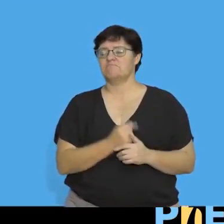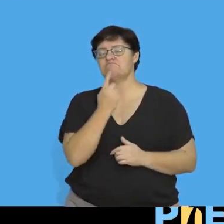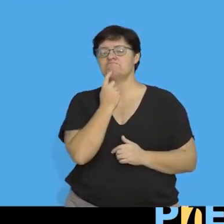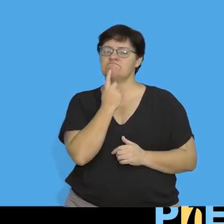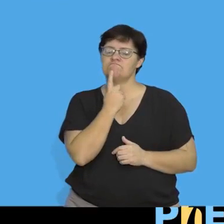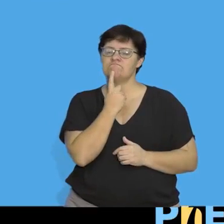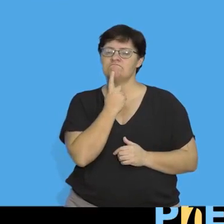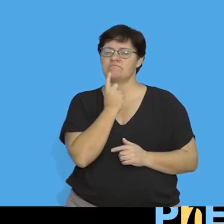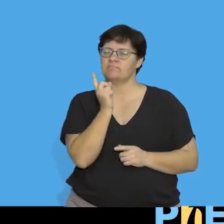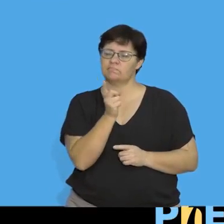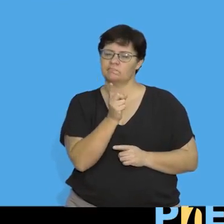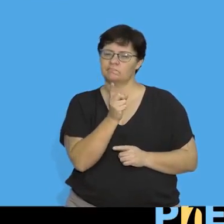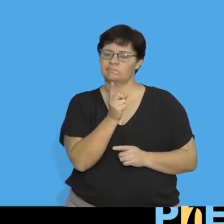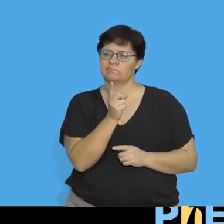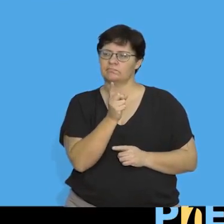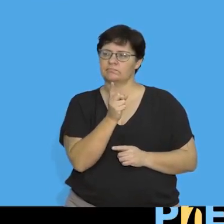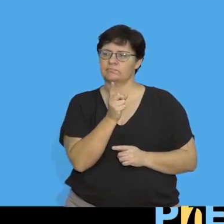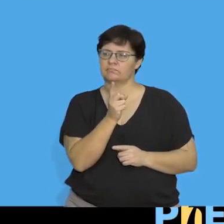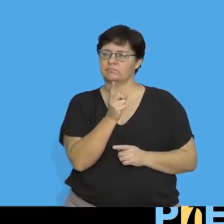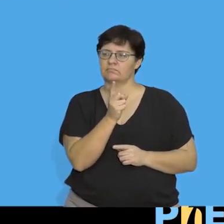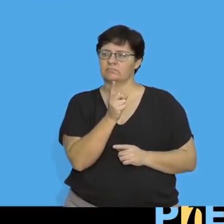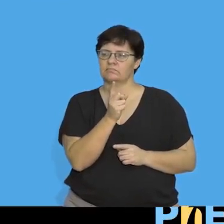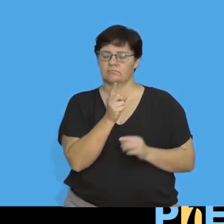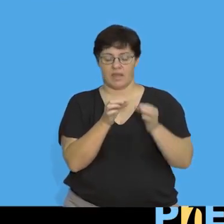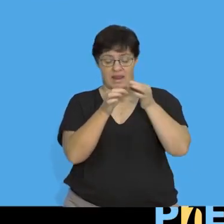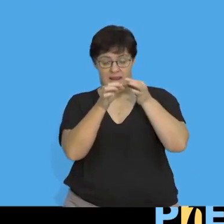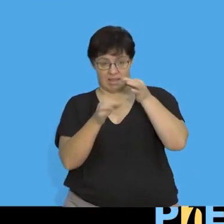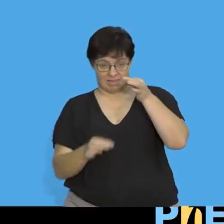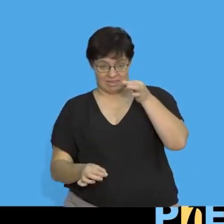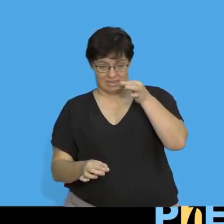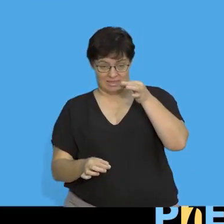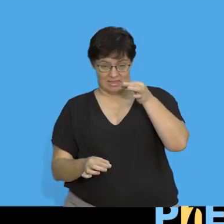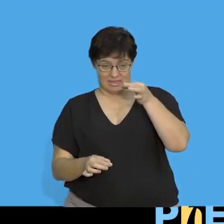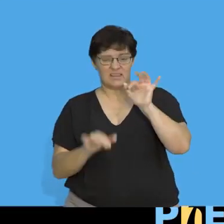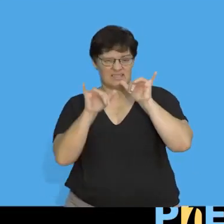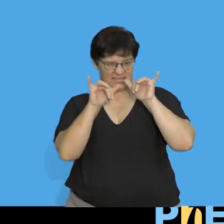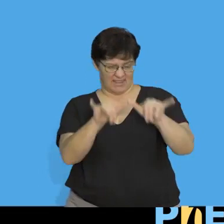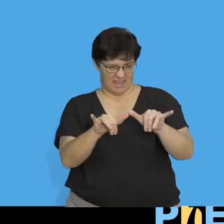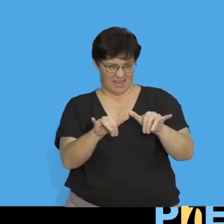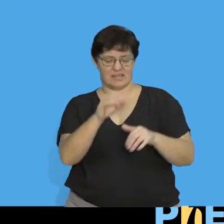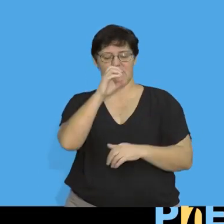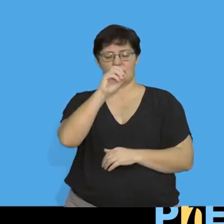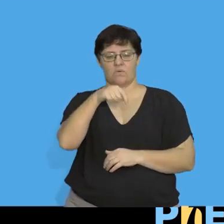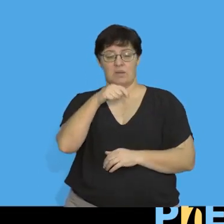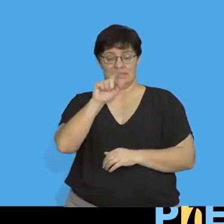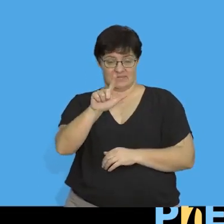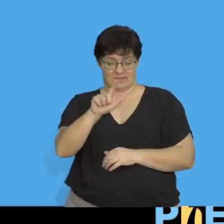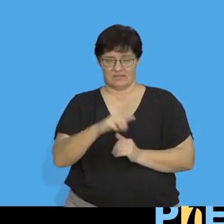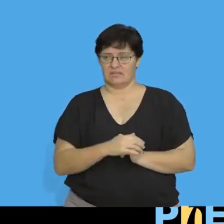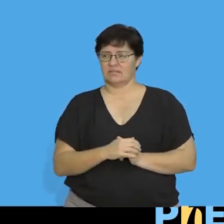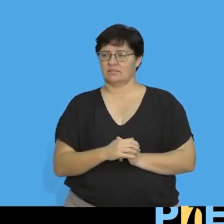to keep the length of the string at a set amount, 0.7. I'm going